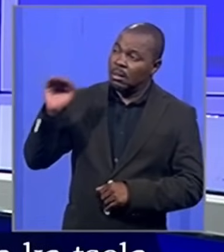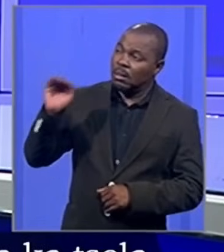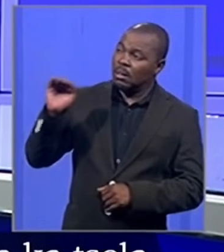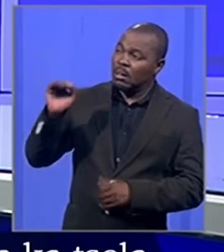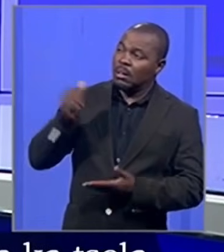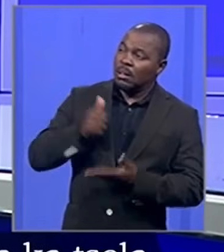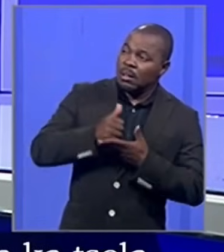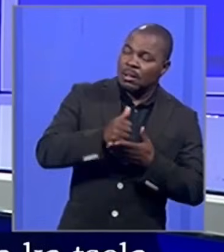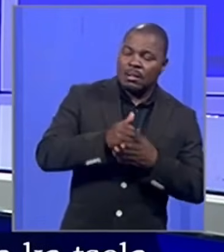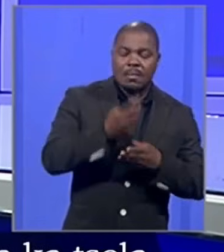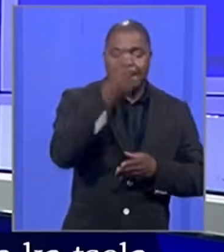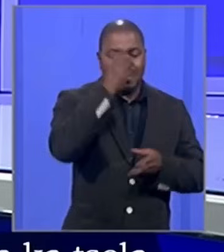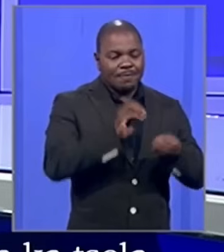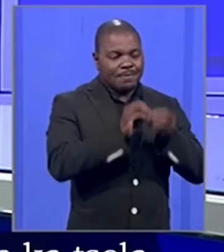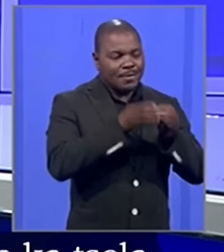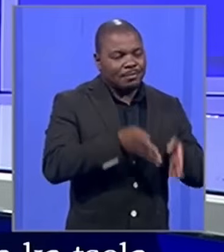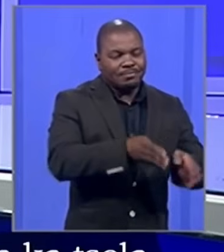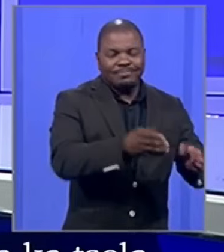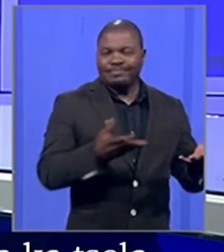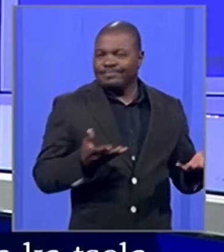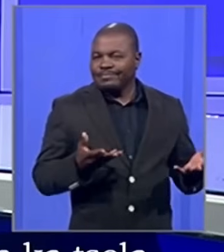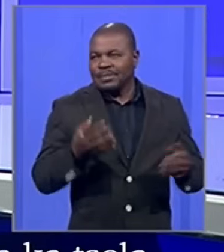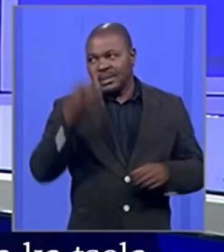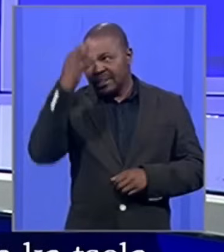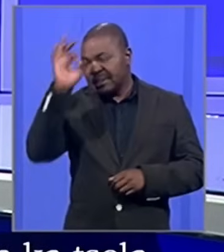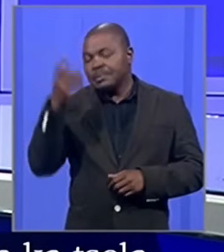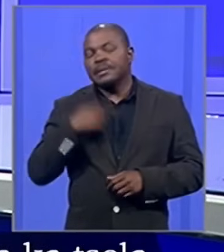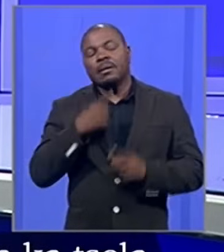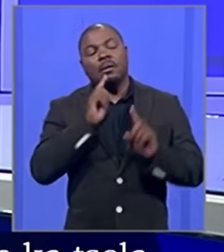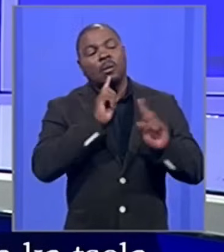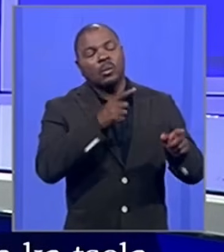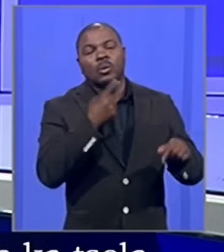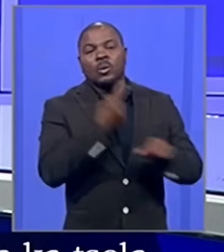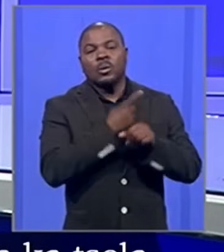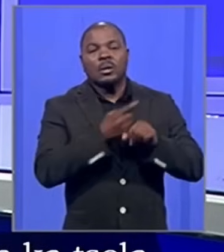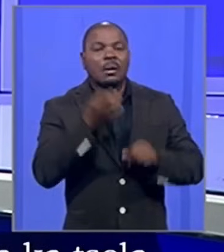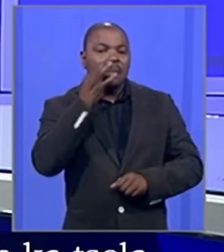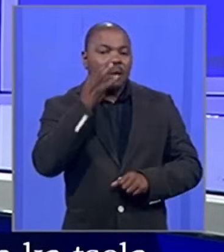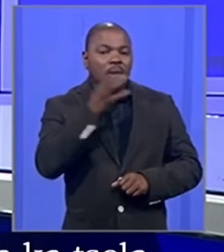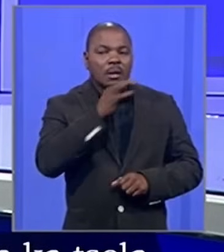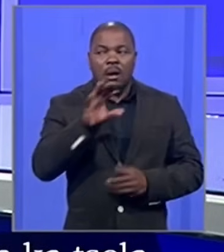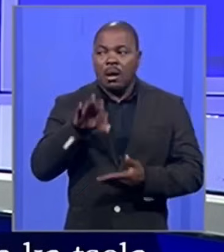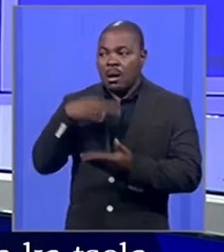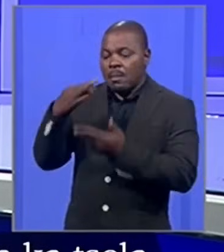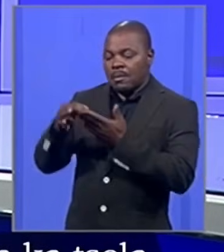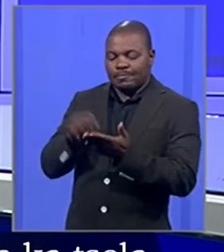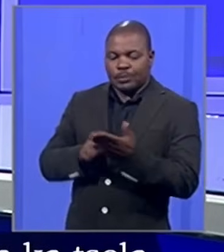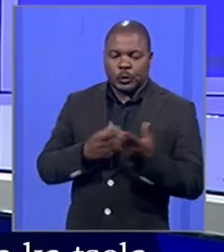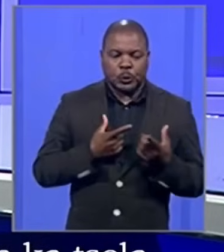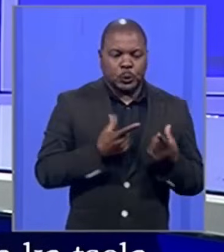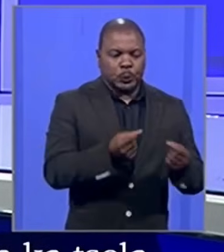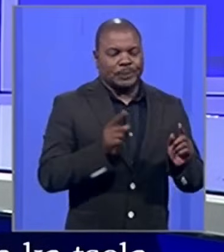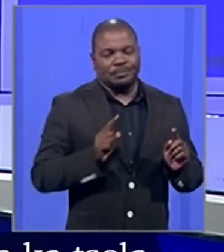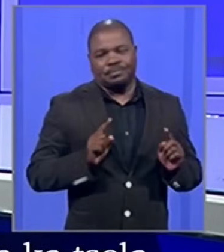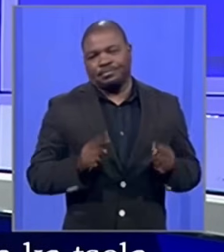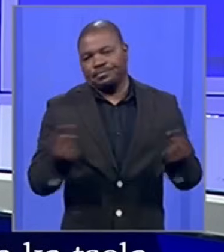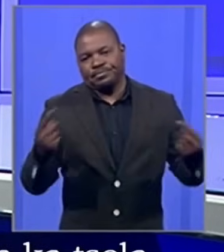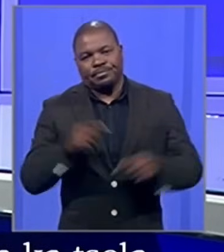tsenyetsa tsela ya sekontiri, mme puso e ba fetola ka gore kopo e ga e ne kgona go